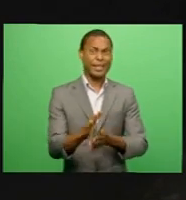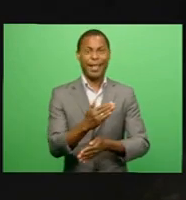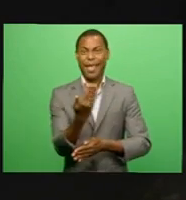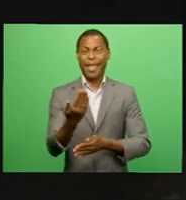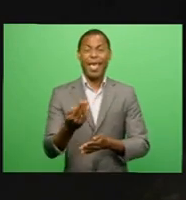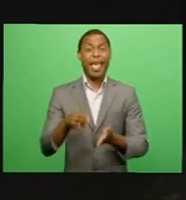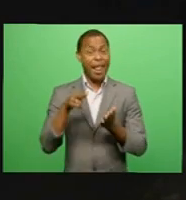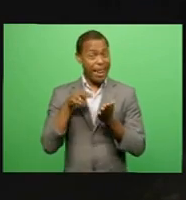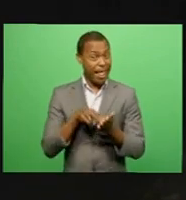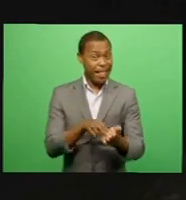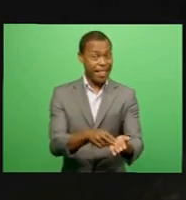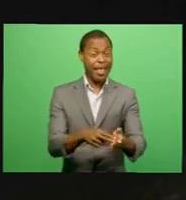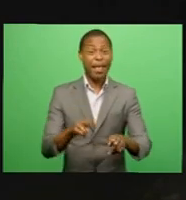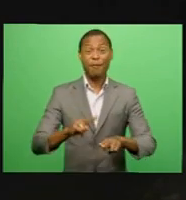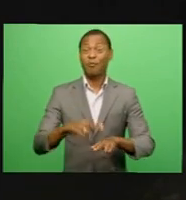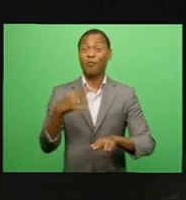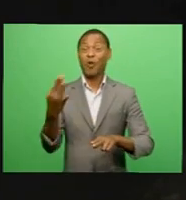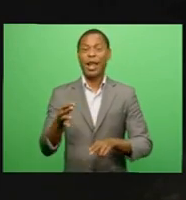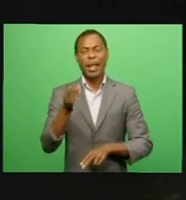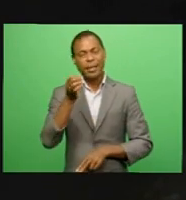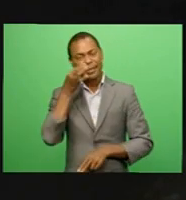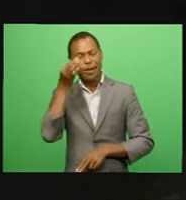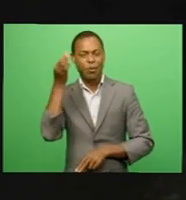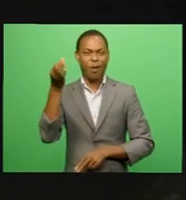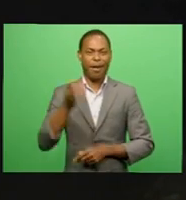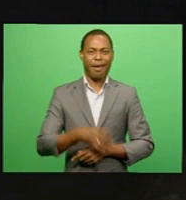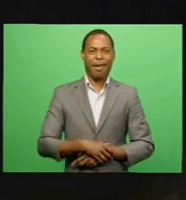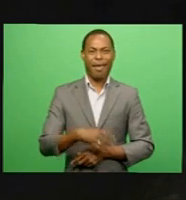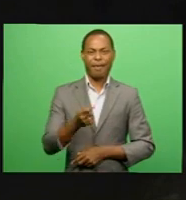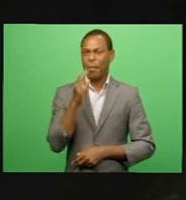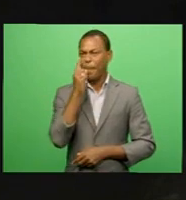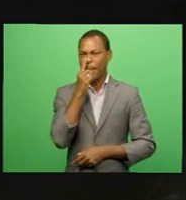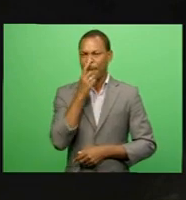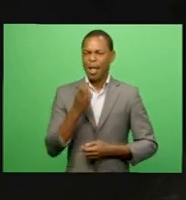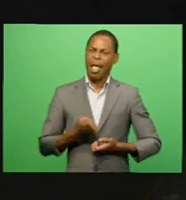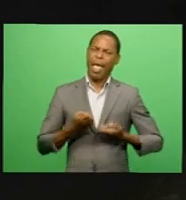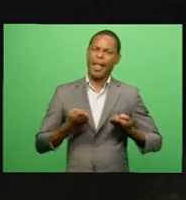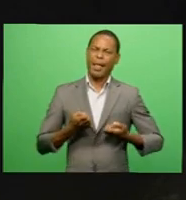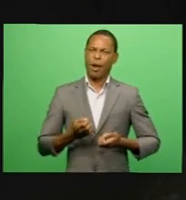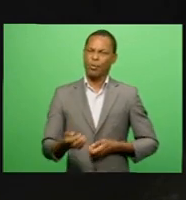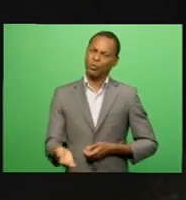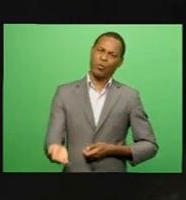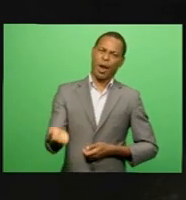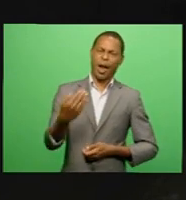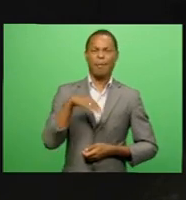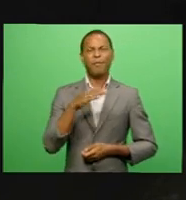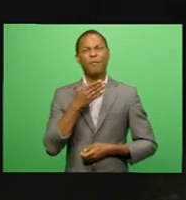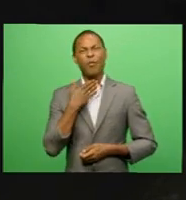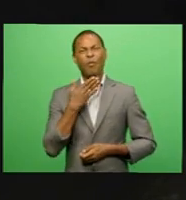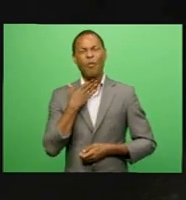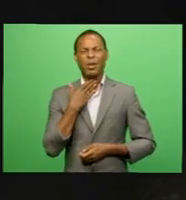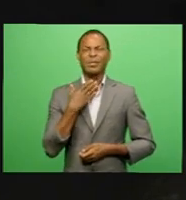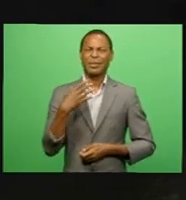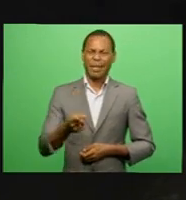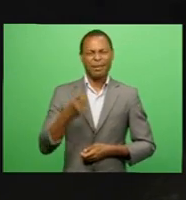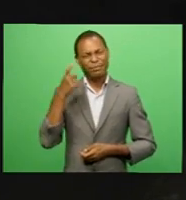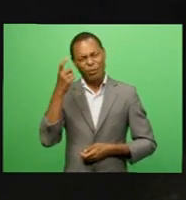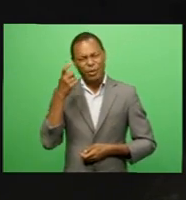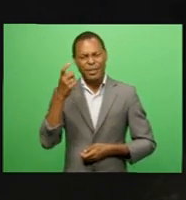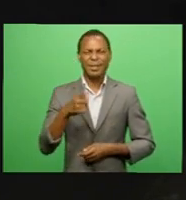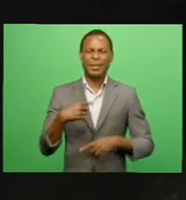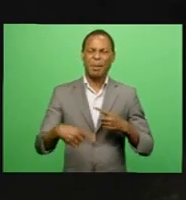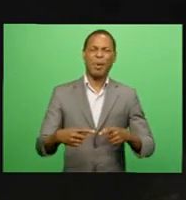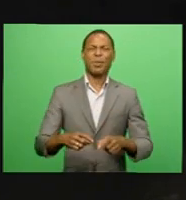Nandi, and on Friday it will be in Singotoka. So people are encouraged to go down and voice their concerns if they have any regarding the police